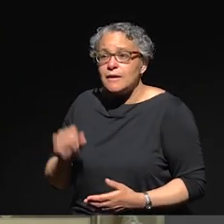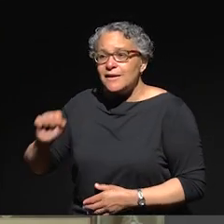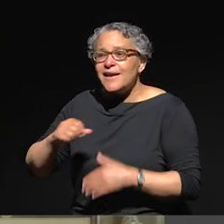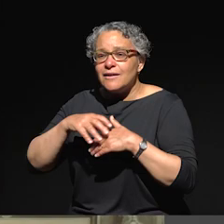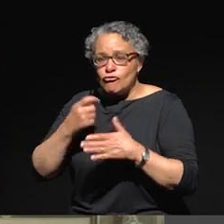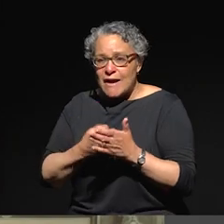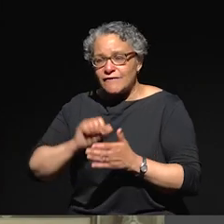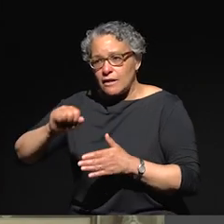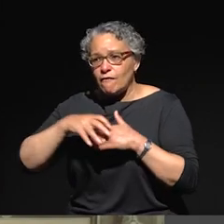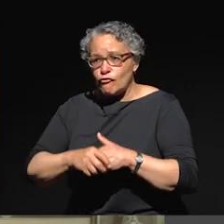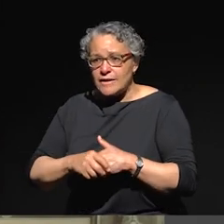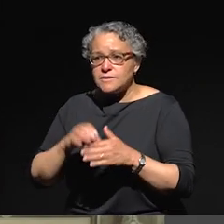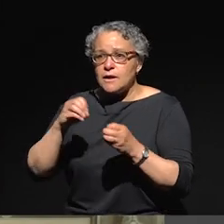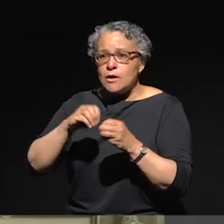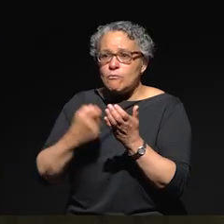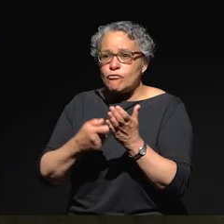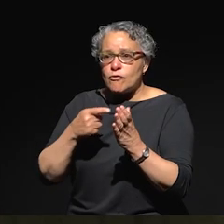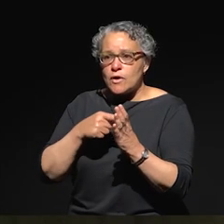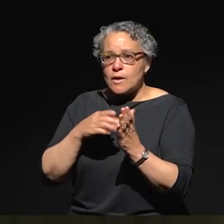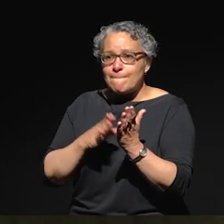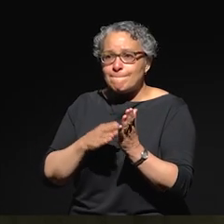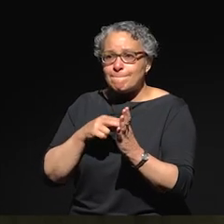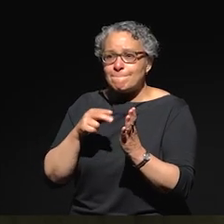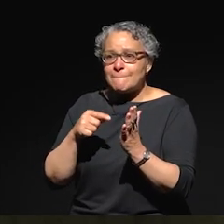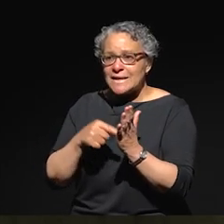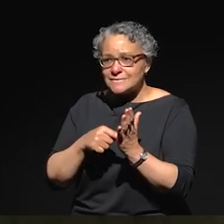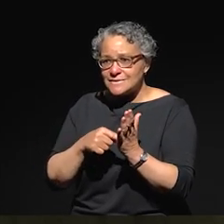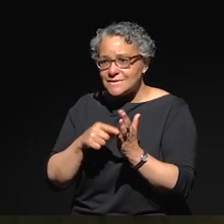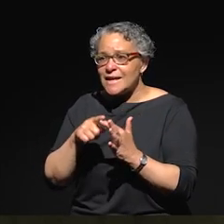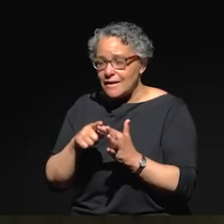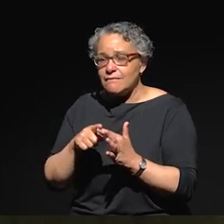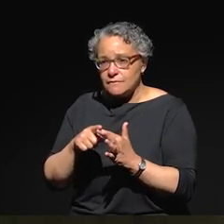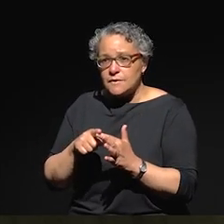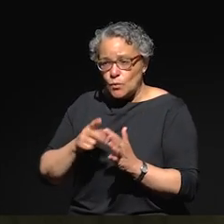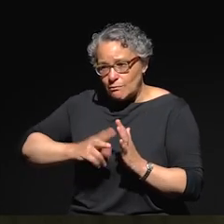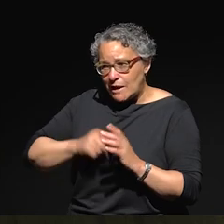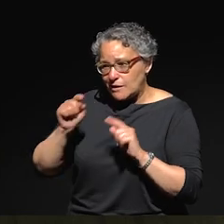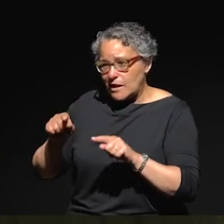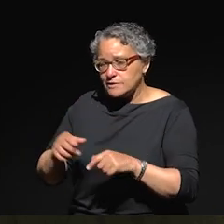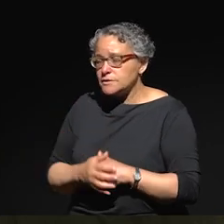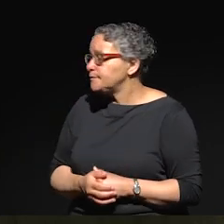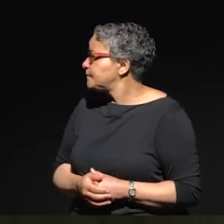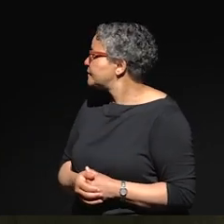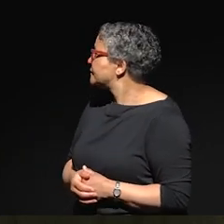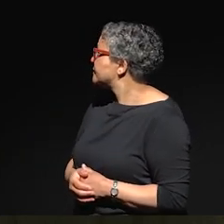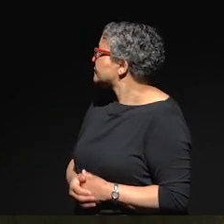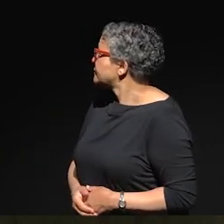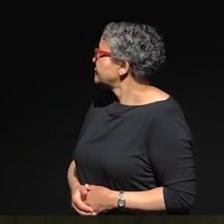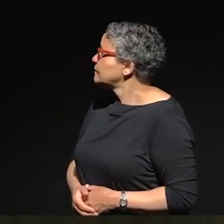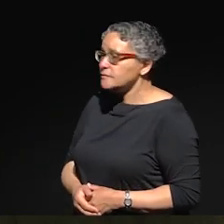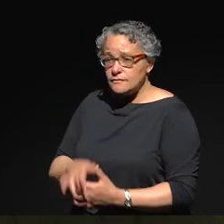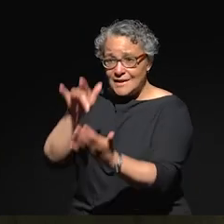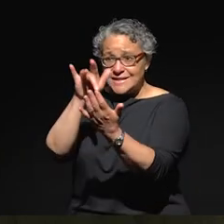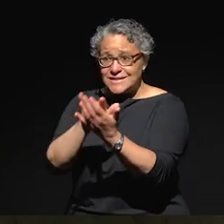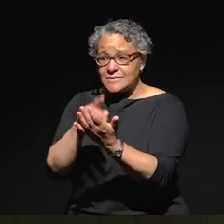point. It was not built yet, but this is based on some of those ideas. So we have at center, we have the